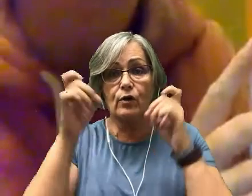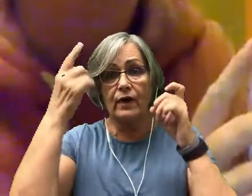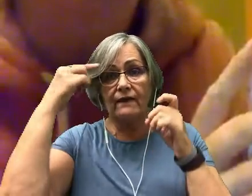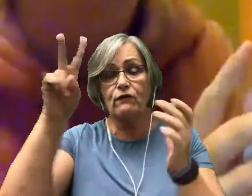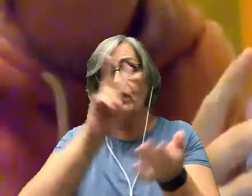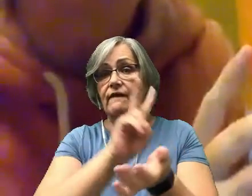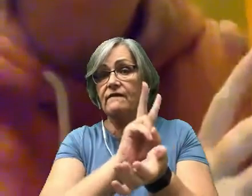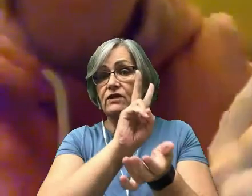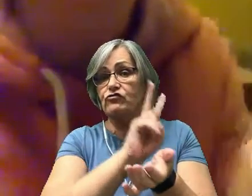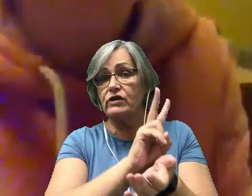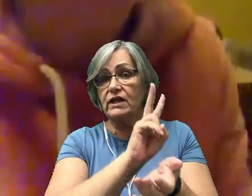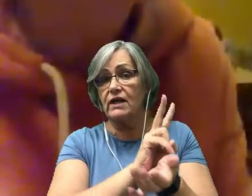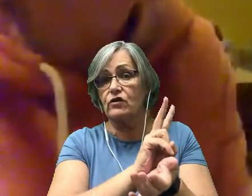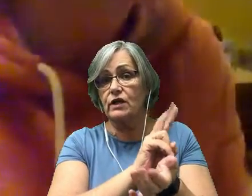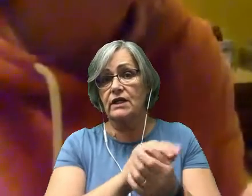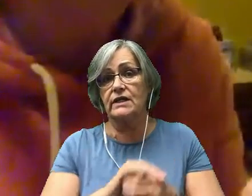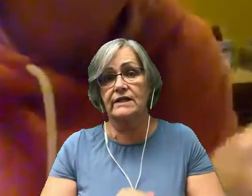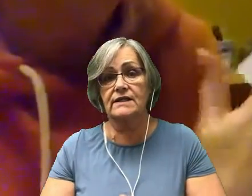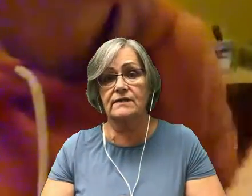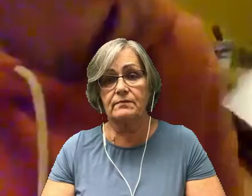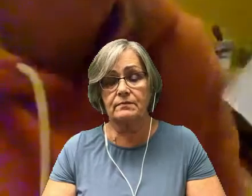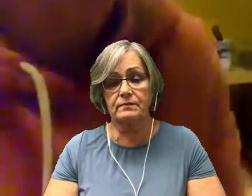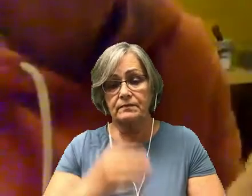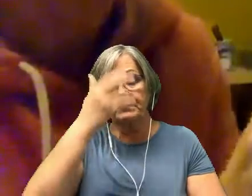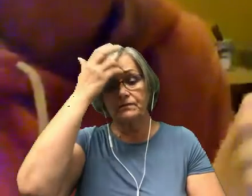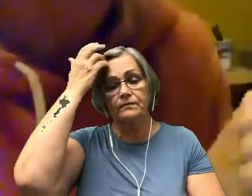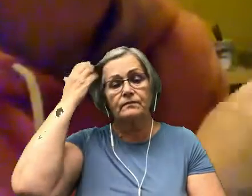going to read today is called Hooray for Veterinarians.